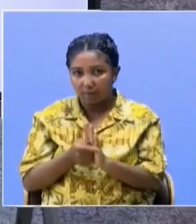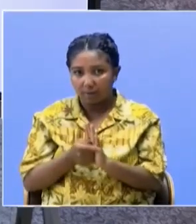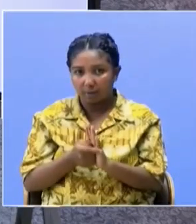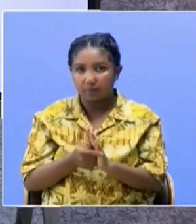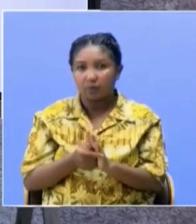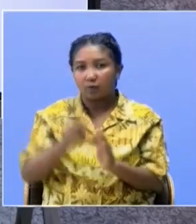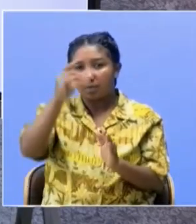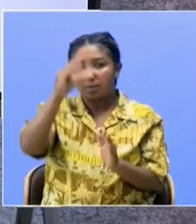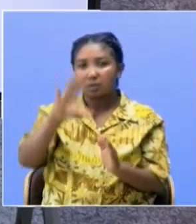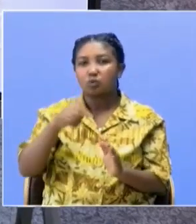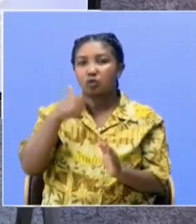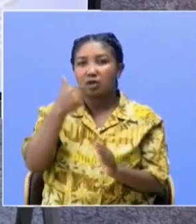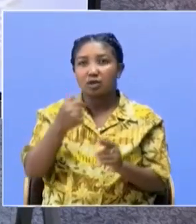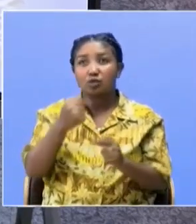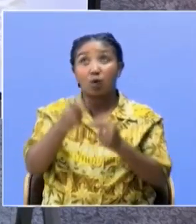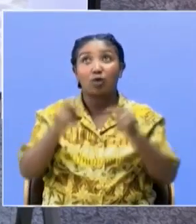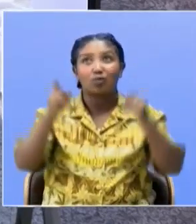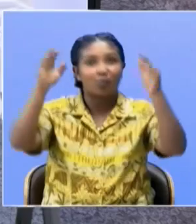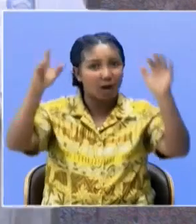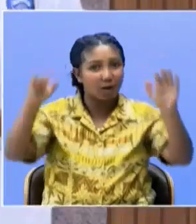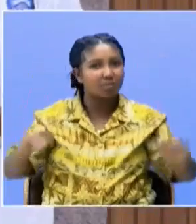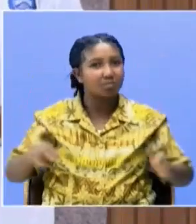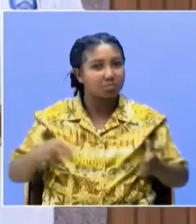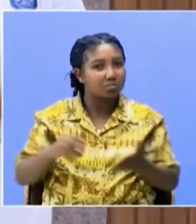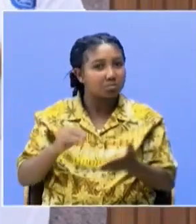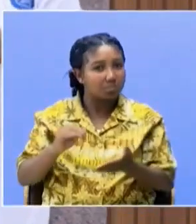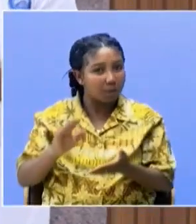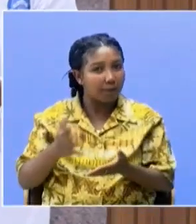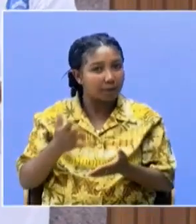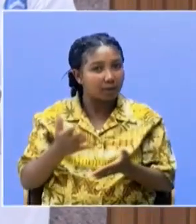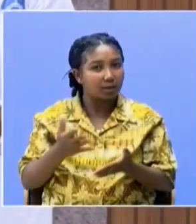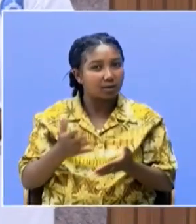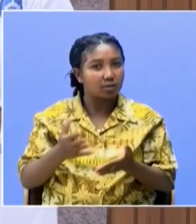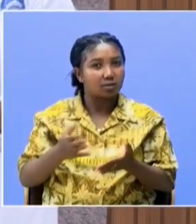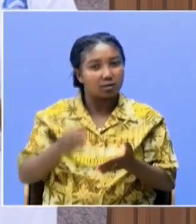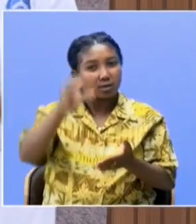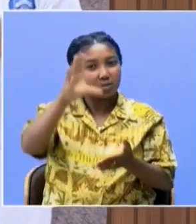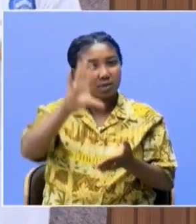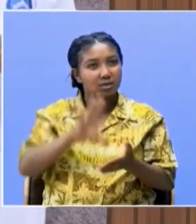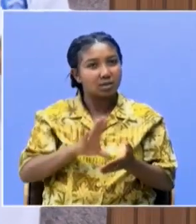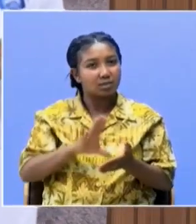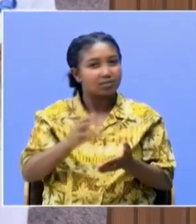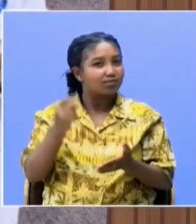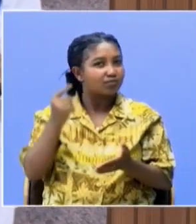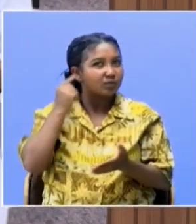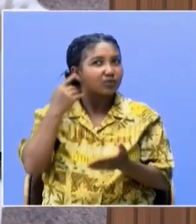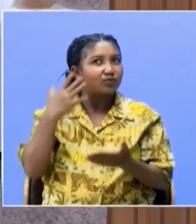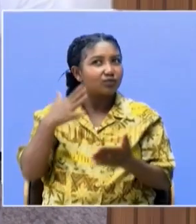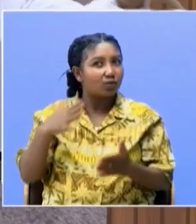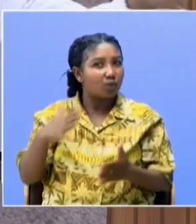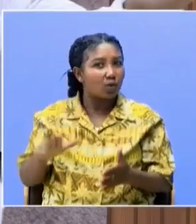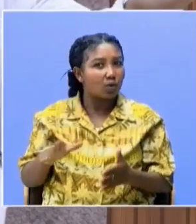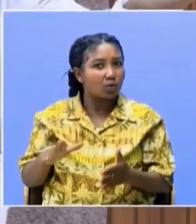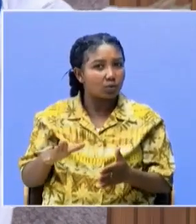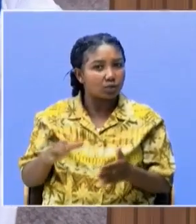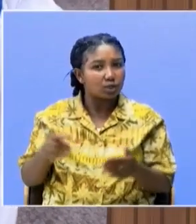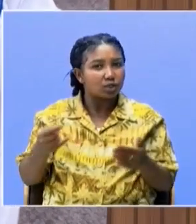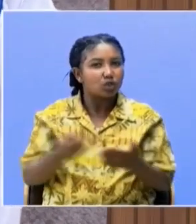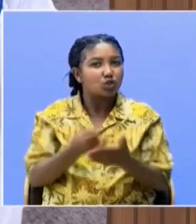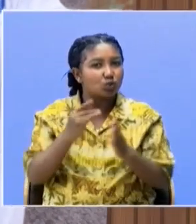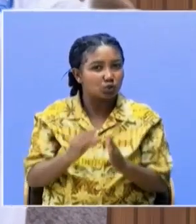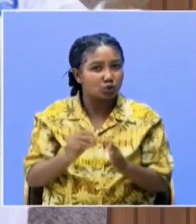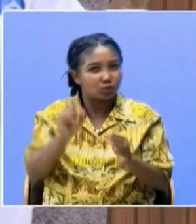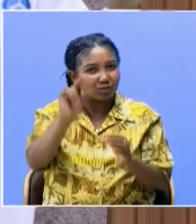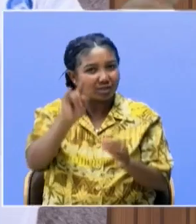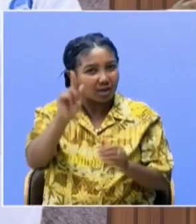the person who says it's going to rain, yes, maybe the person has heard it from the news, yes,